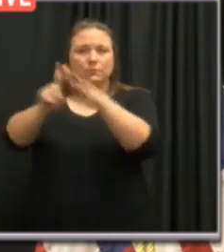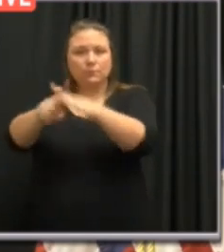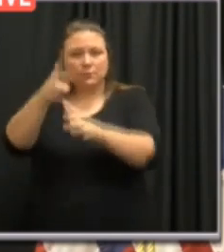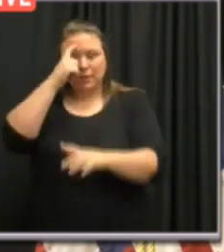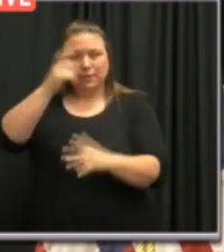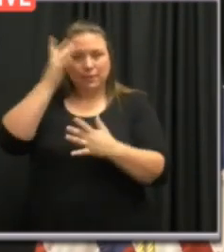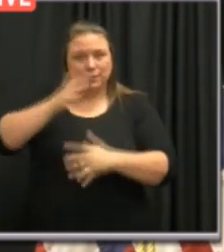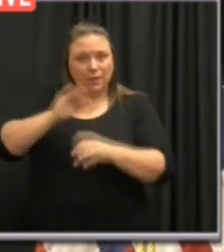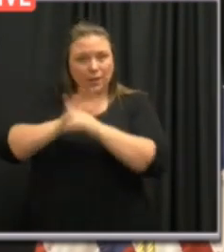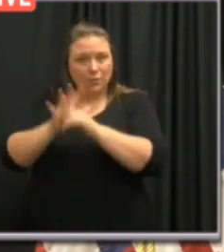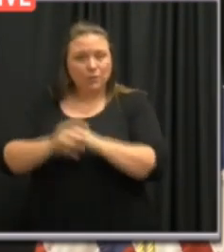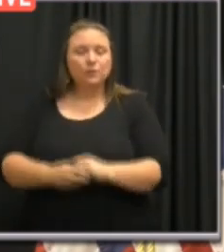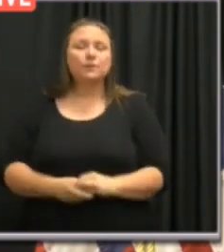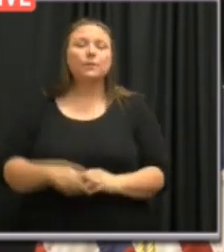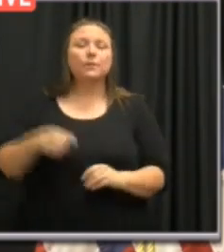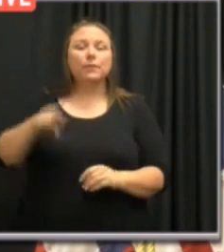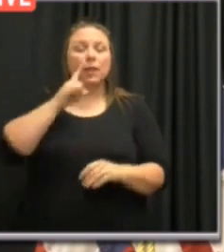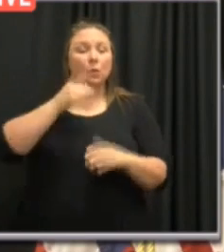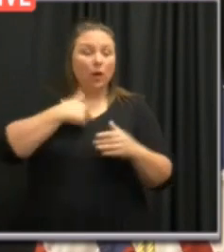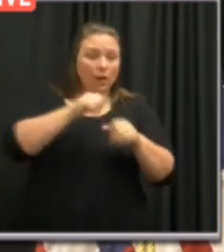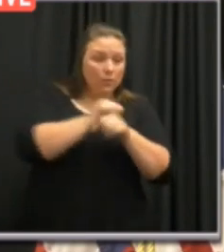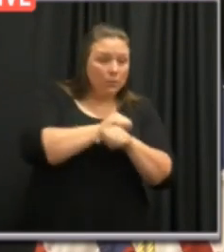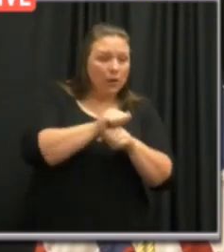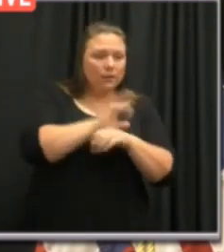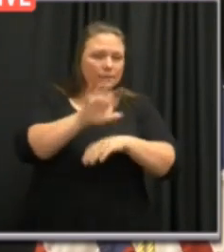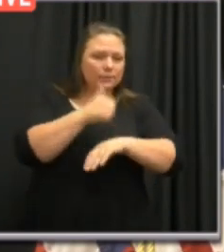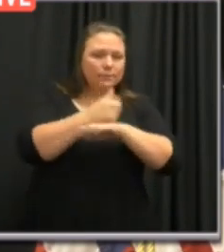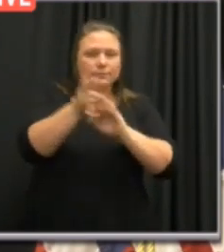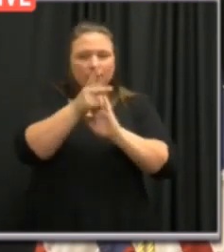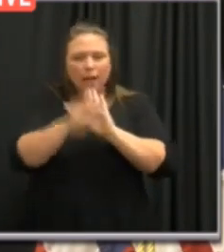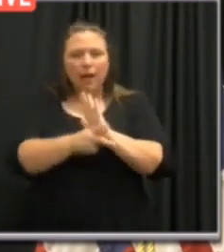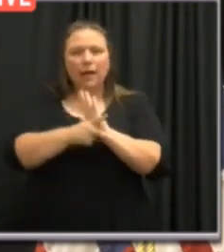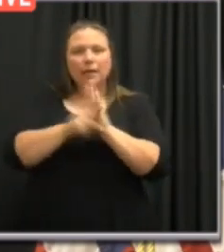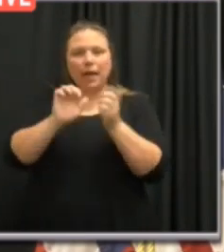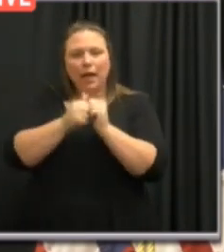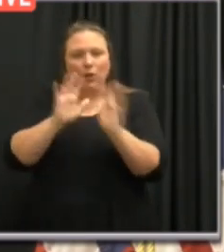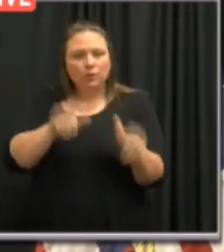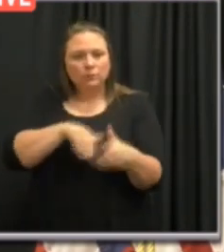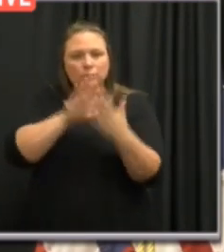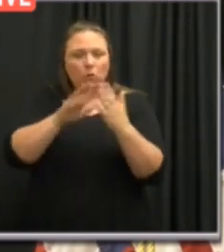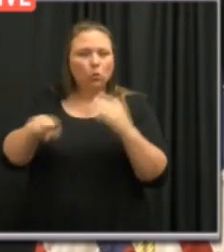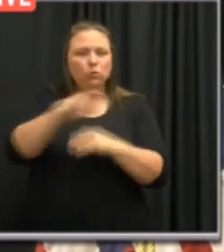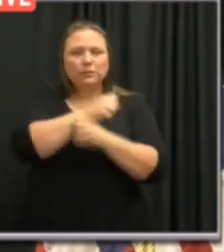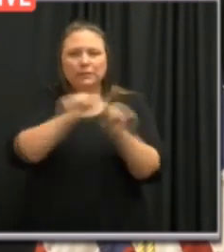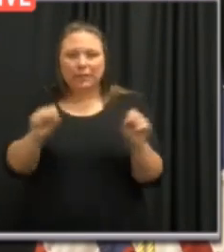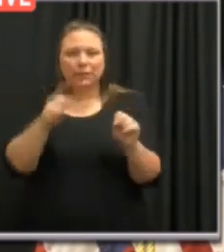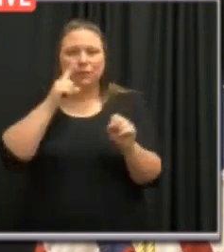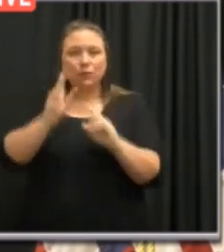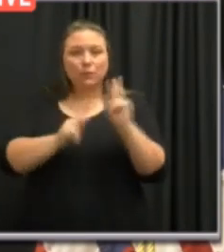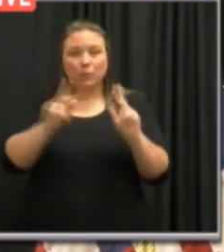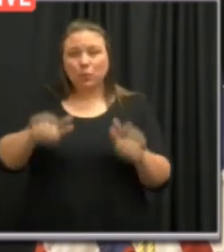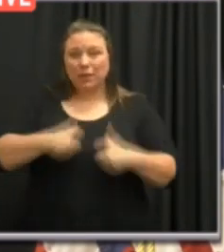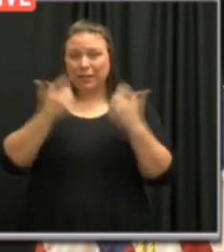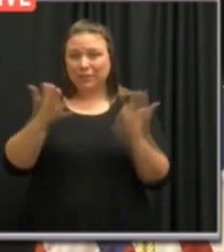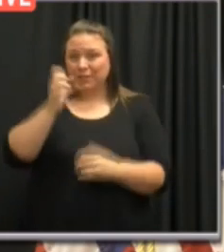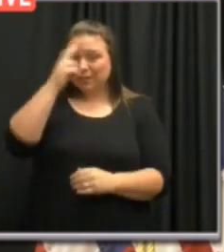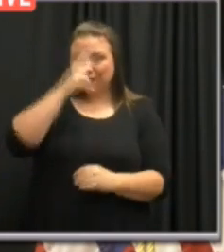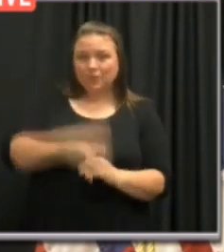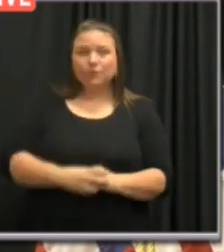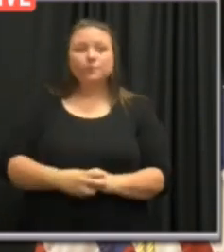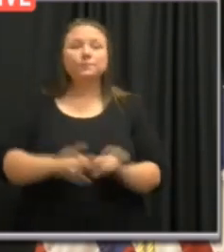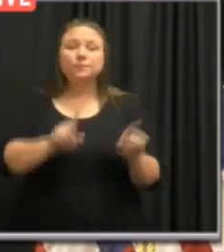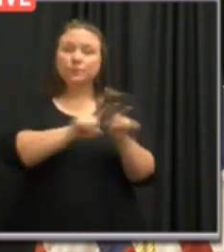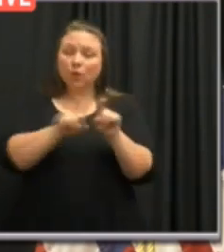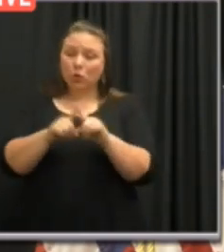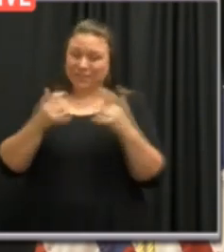This group will set practices and make recommendations to better ensure the safety of all Nashvillians. This morning, as the mayor noted, we have entered